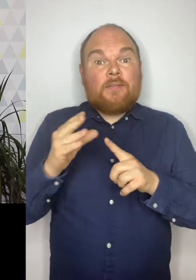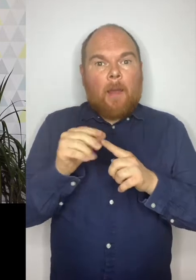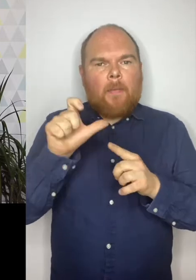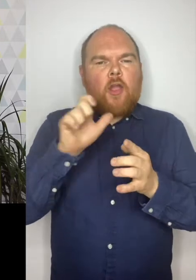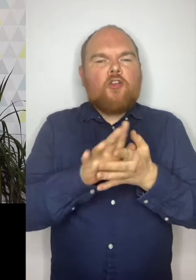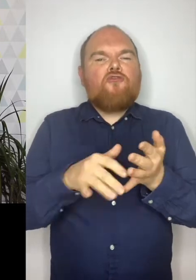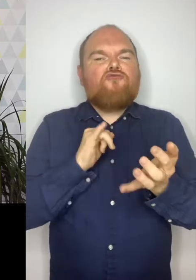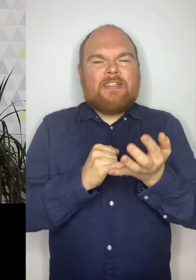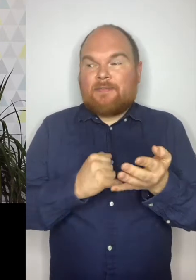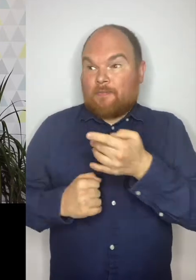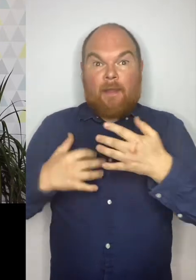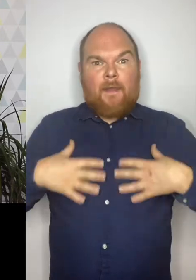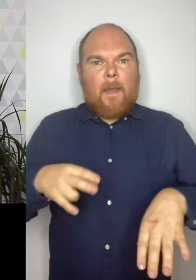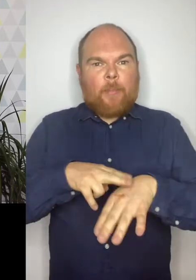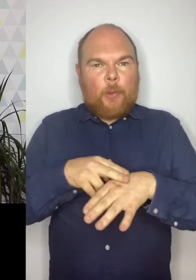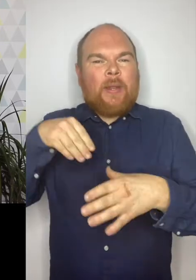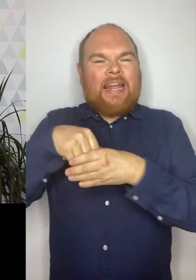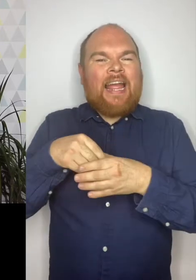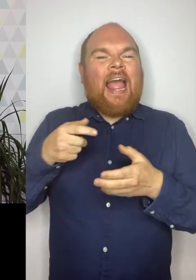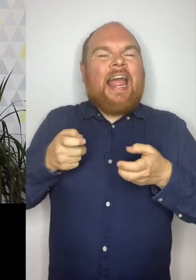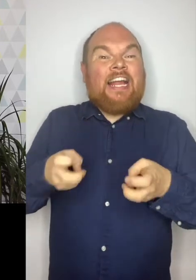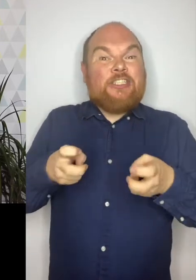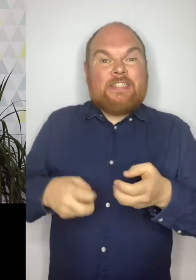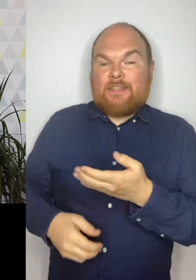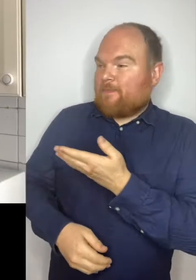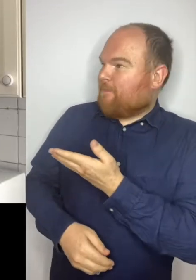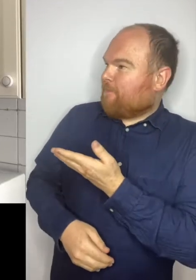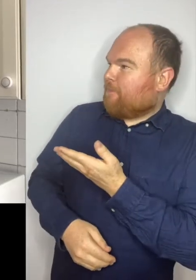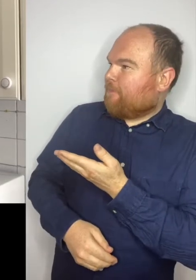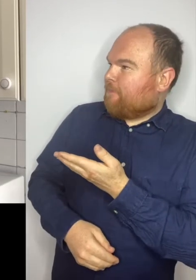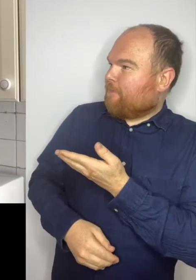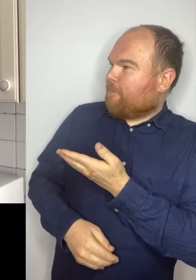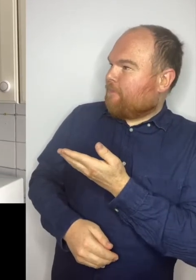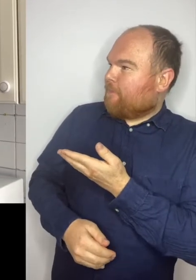bored. So here is Chris in the kitchen, wearing blue.